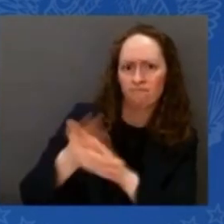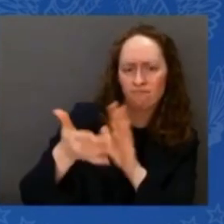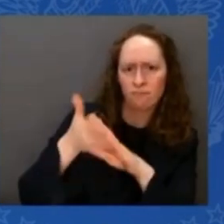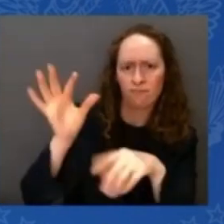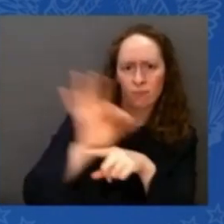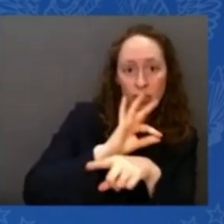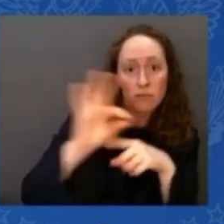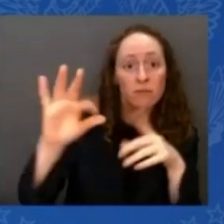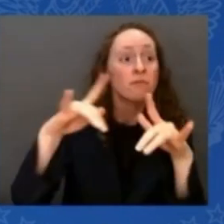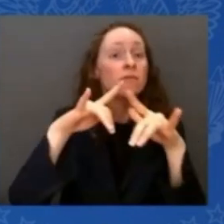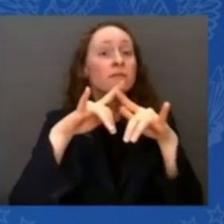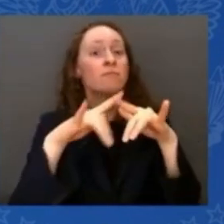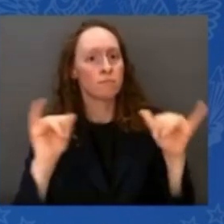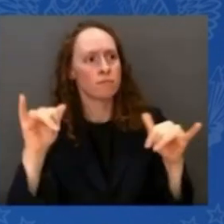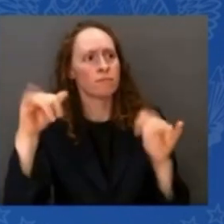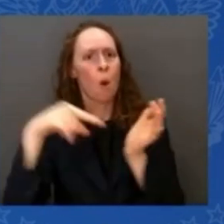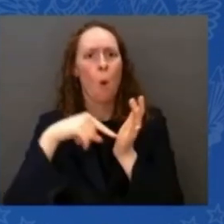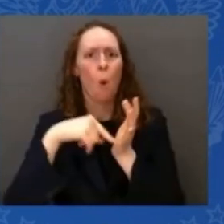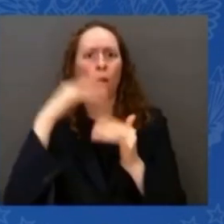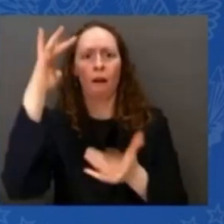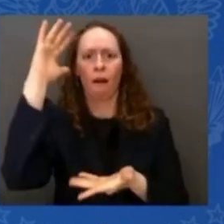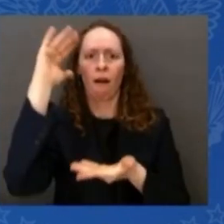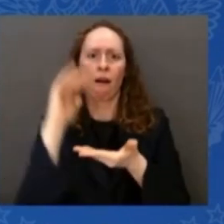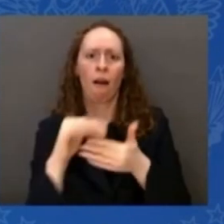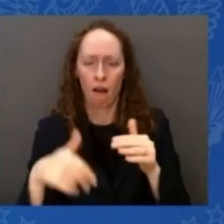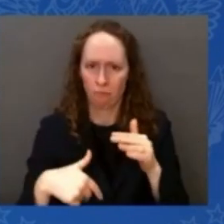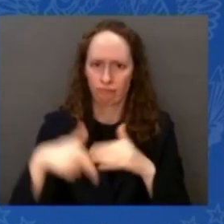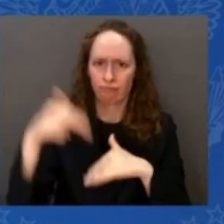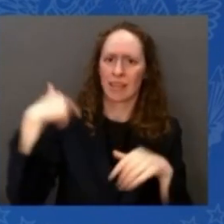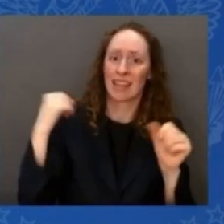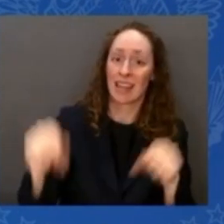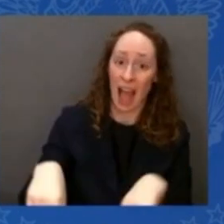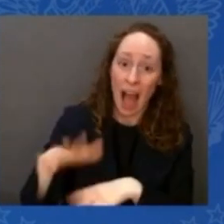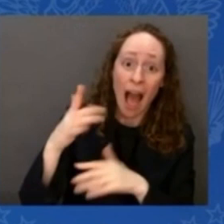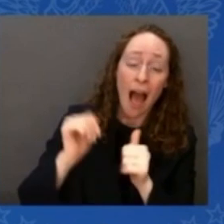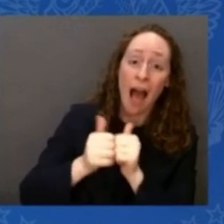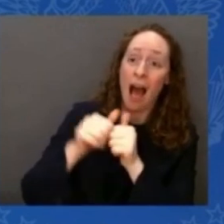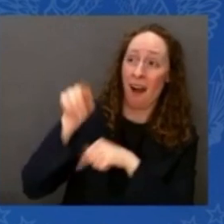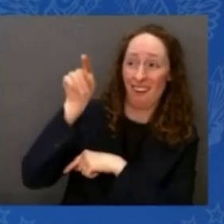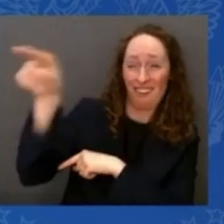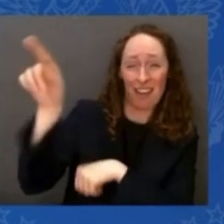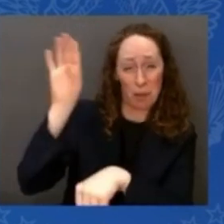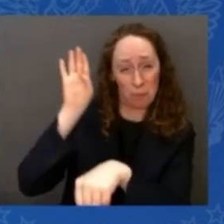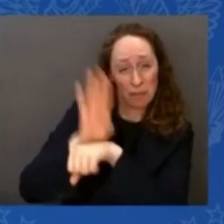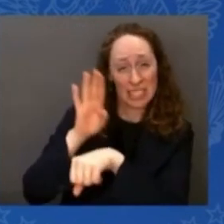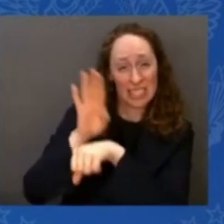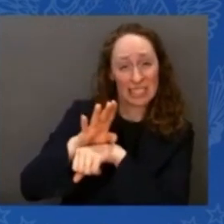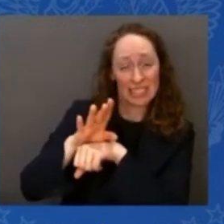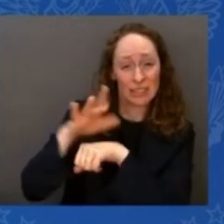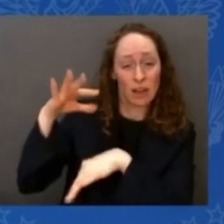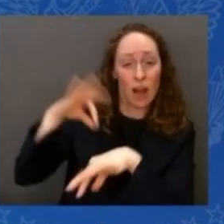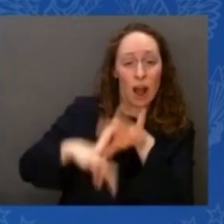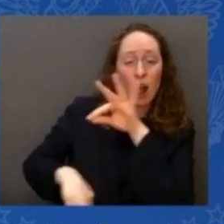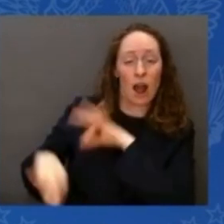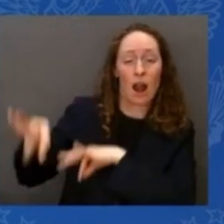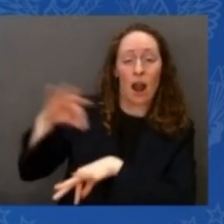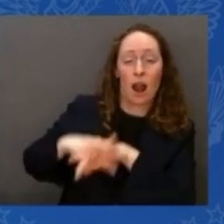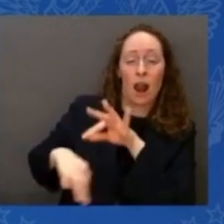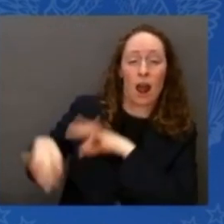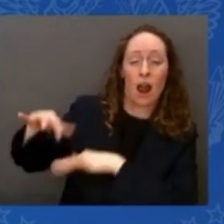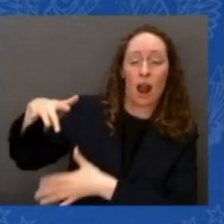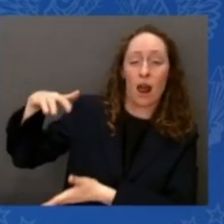made $40 billion and didn't pay a single penny in tax, not one penny. Well, guess what? I did a terrible